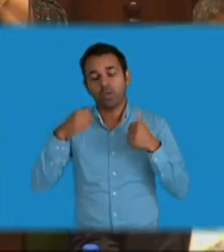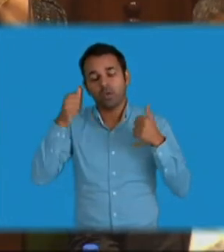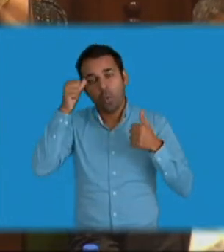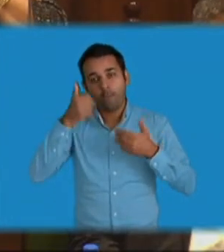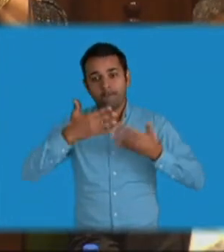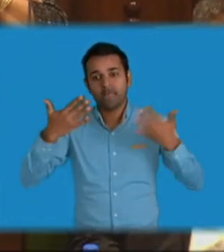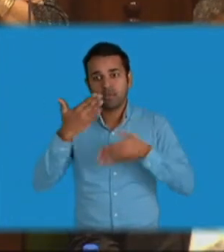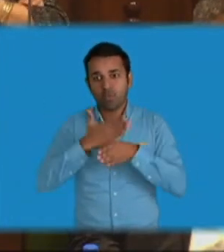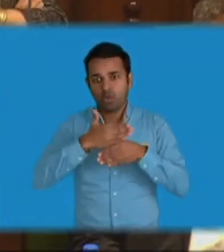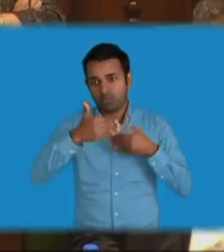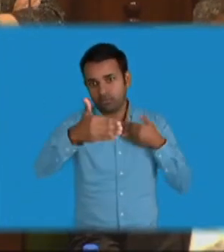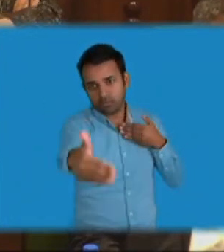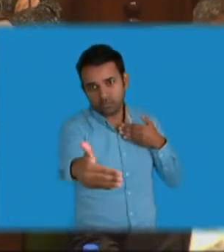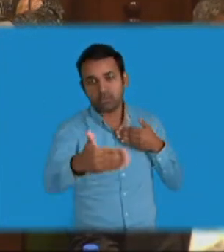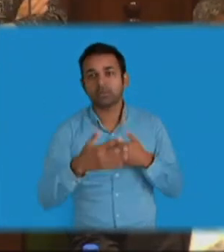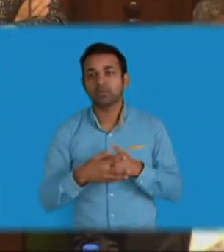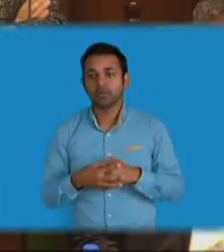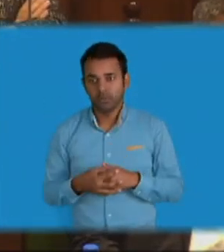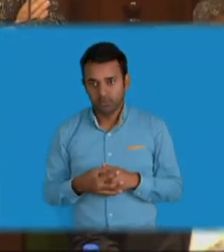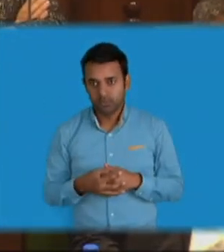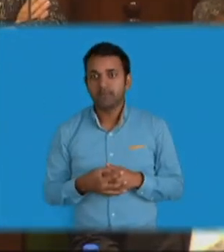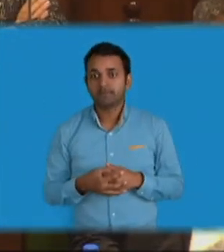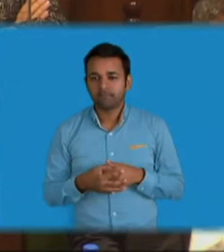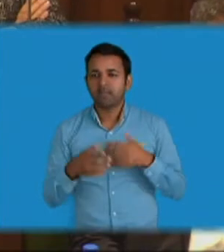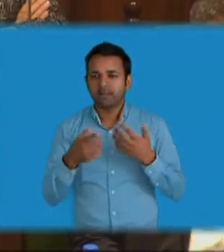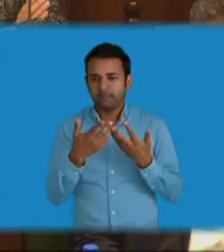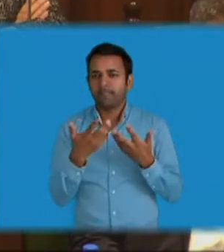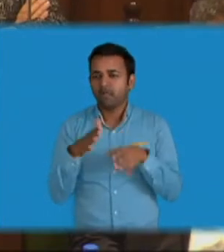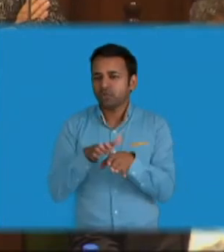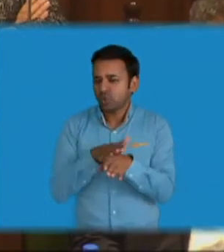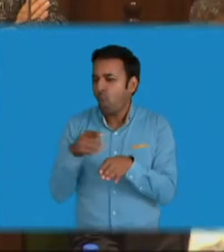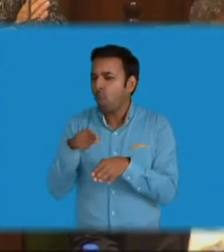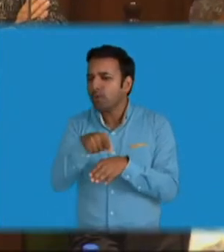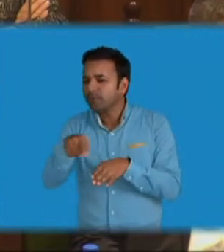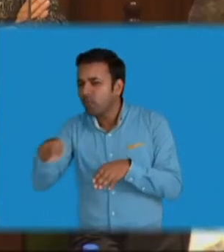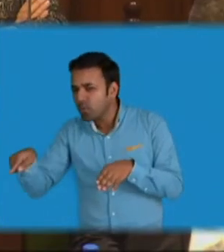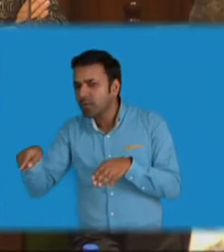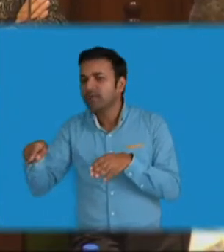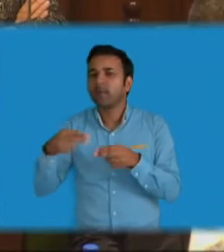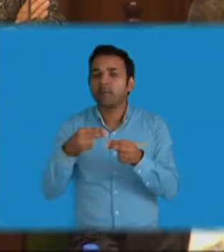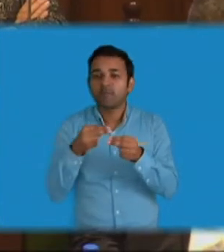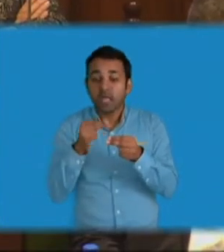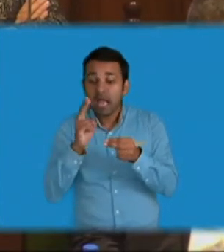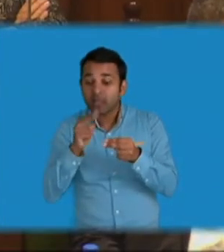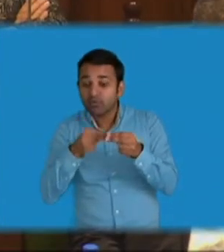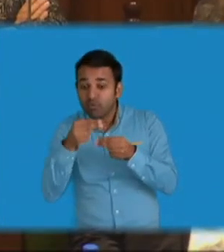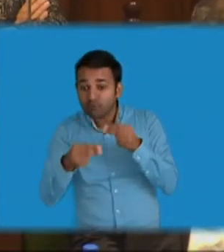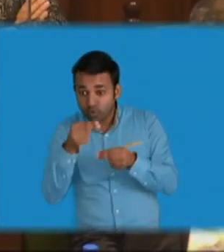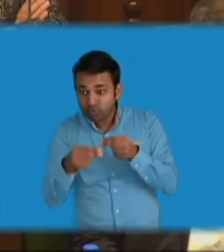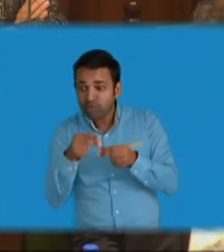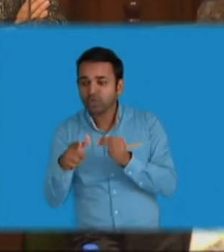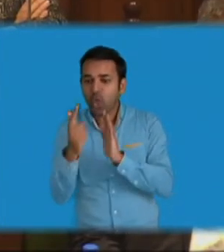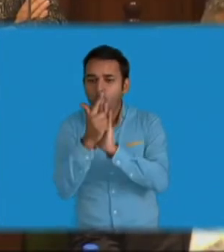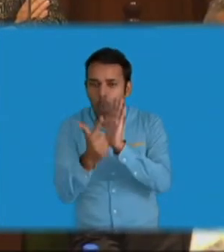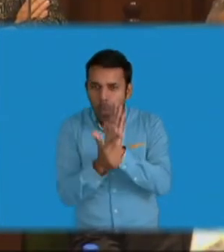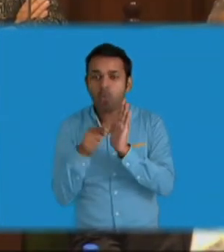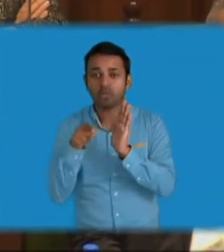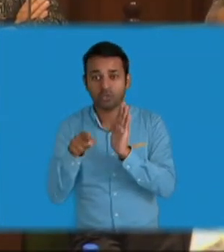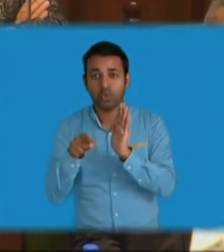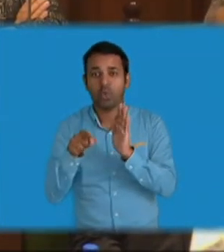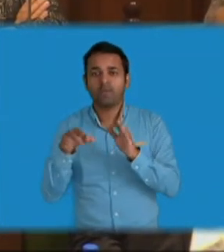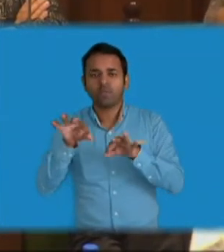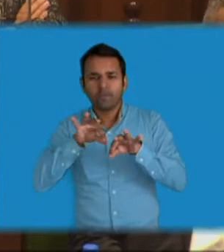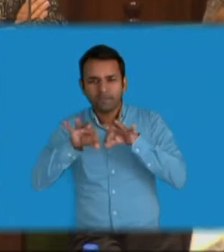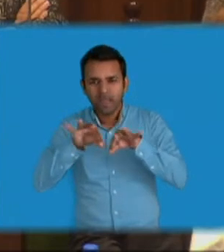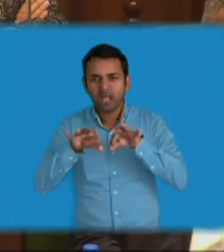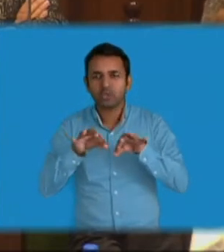private sector engagement on the reforestation work. The current incentive mechanism is also directed to scale up the partnership,